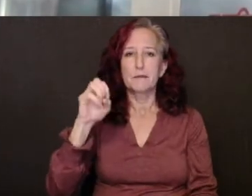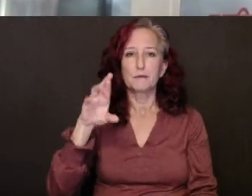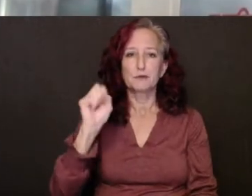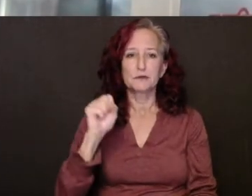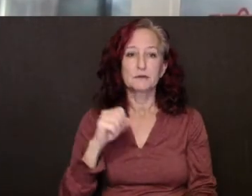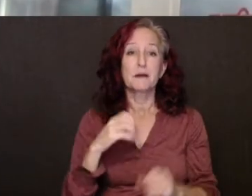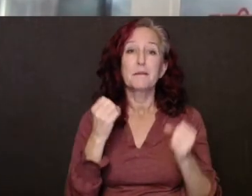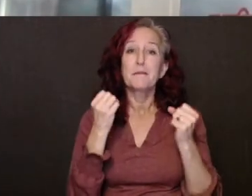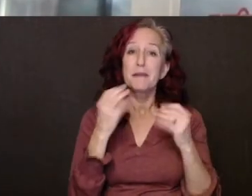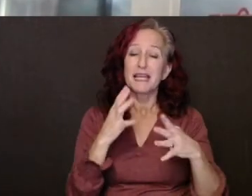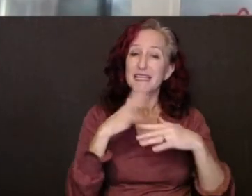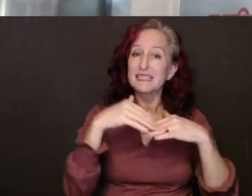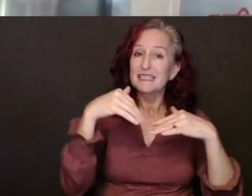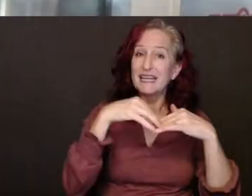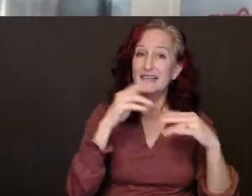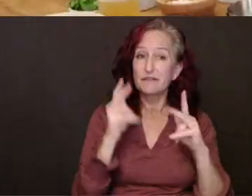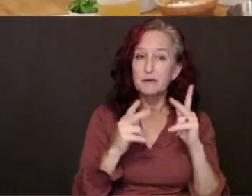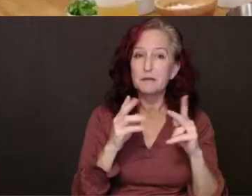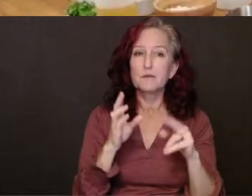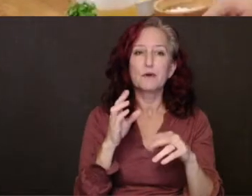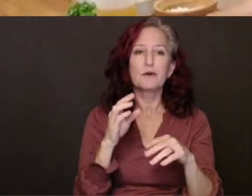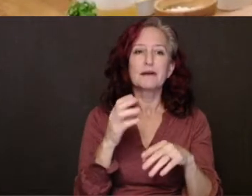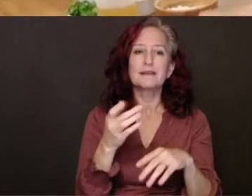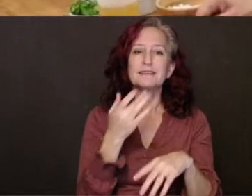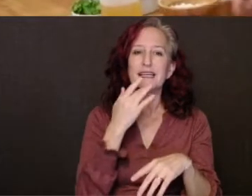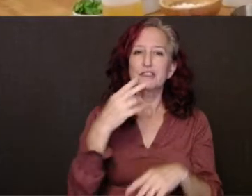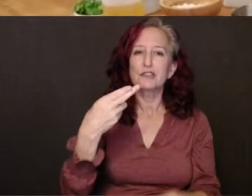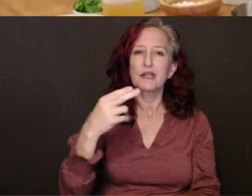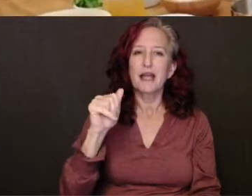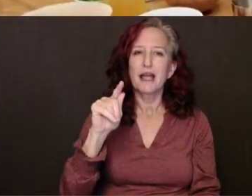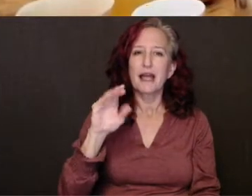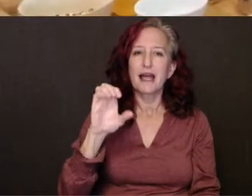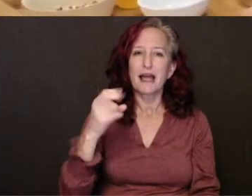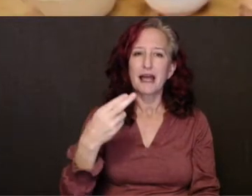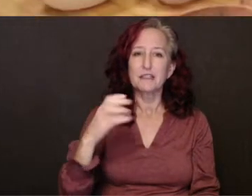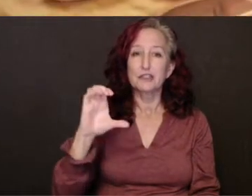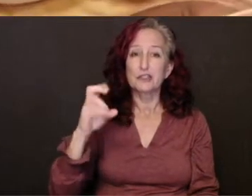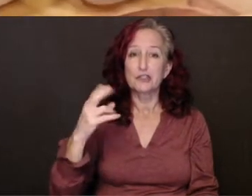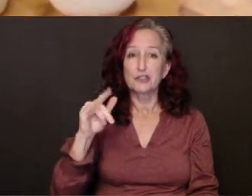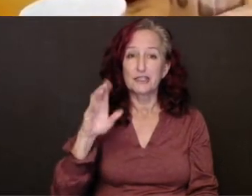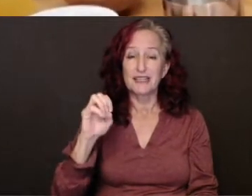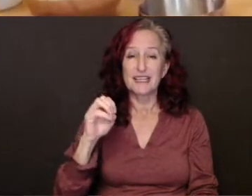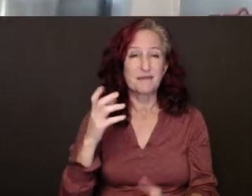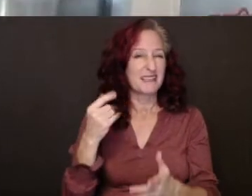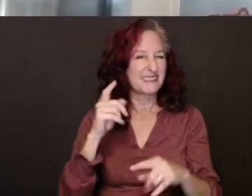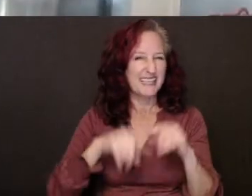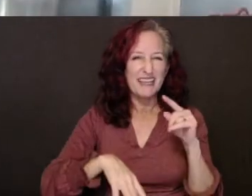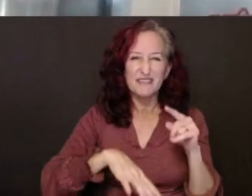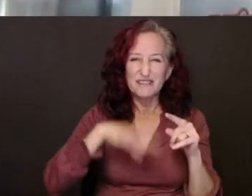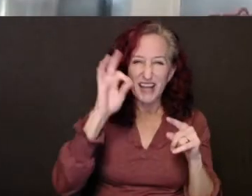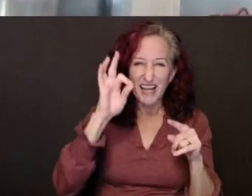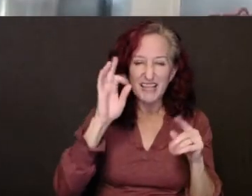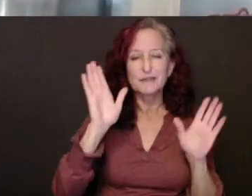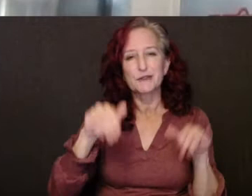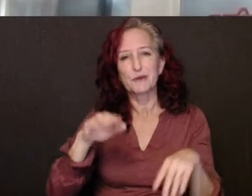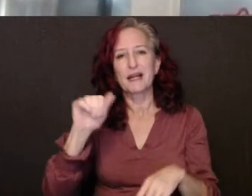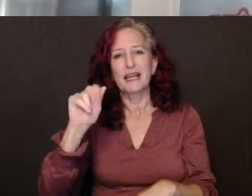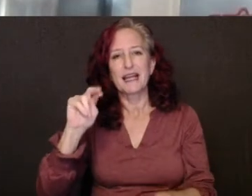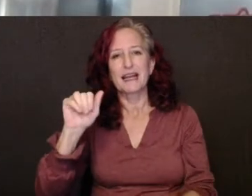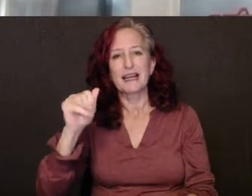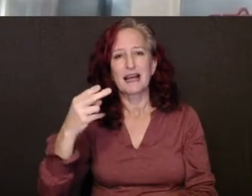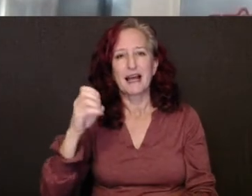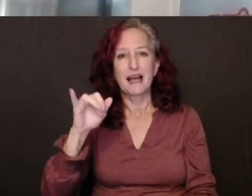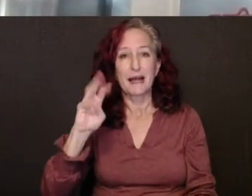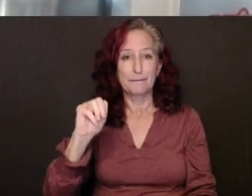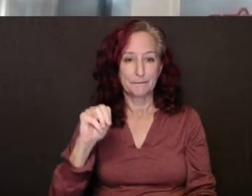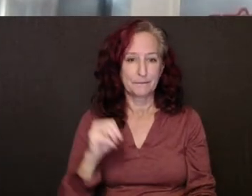brown just a little few minutes more, and then I'm going to add the Anaheim peppers, which sometimes a lot of natives,